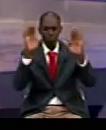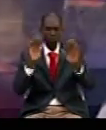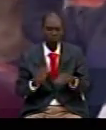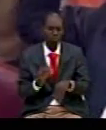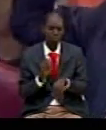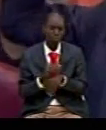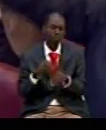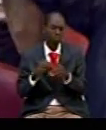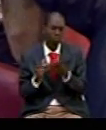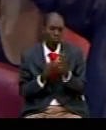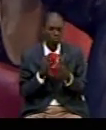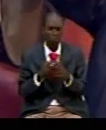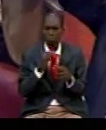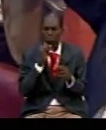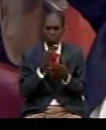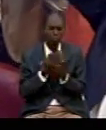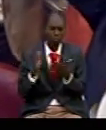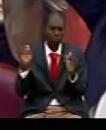Irresistible miracle.